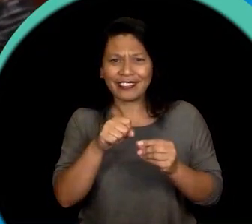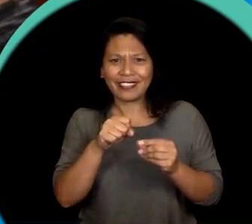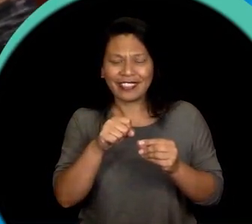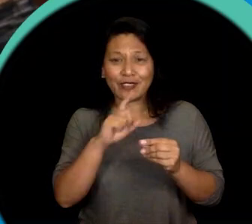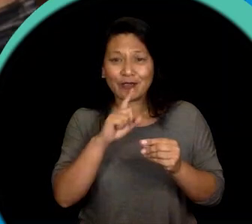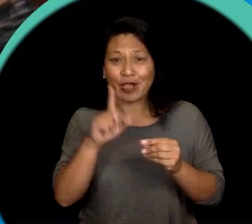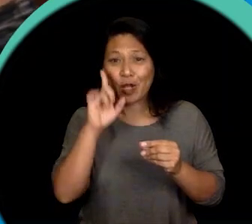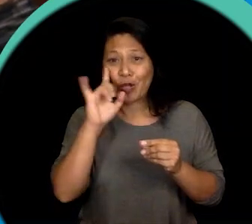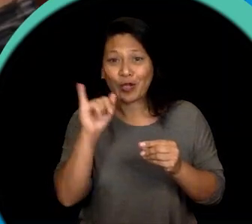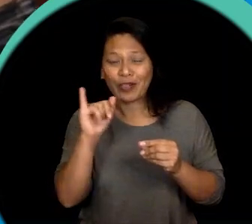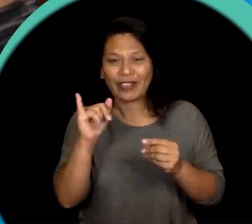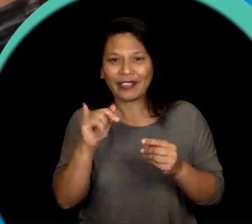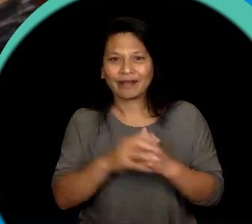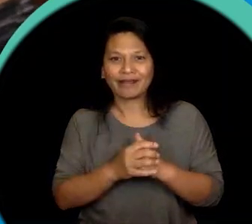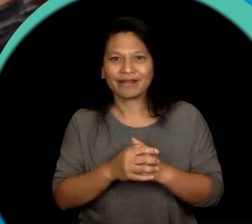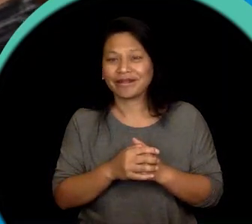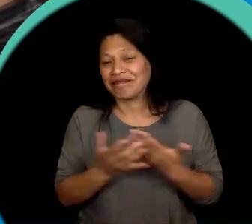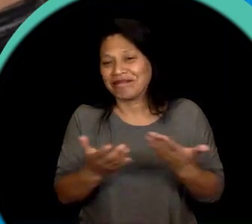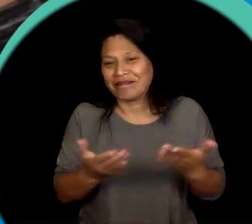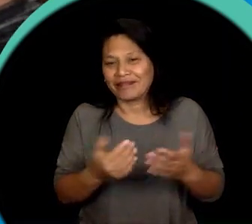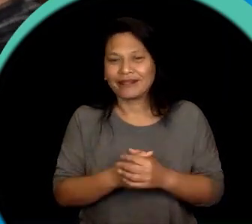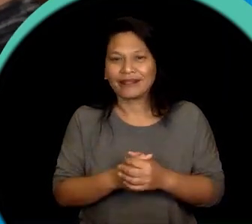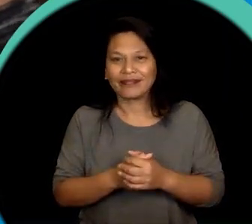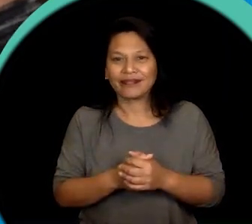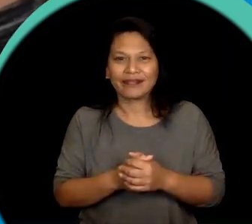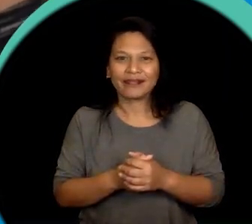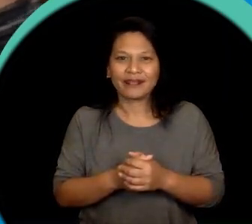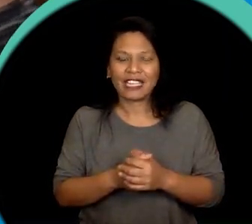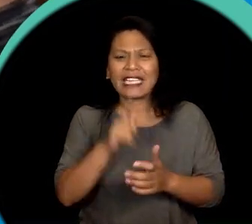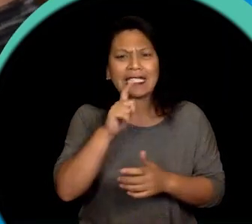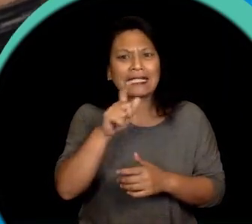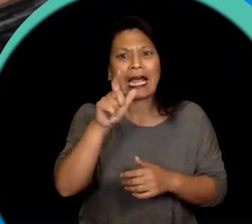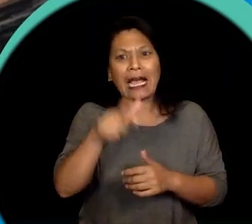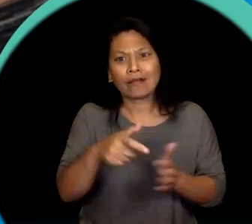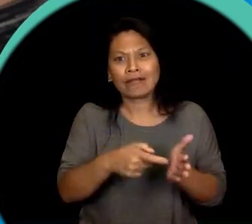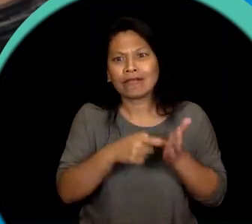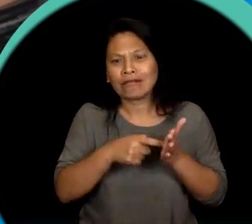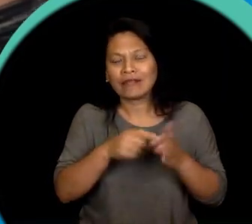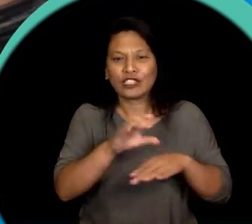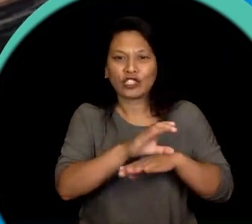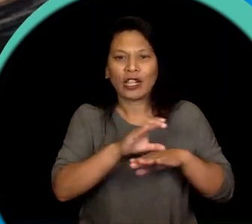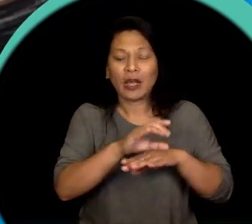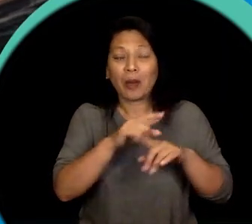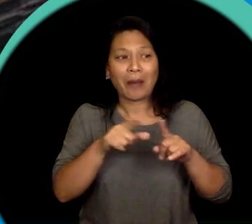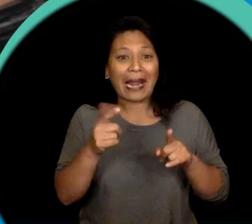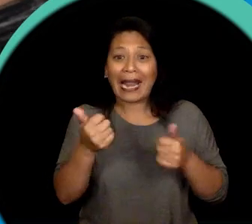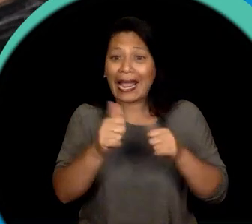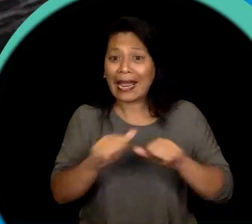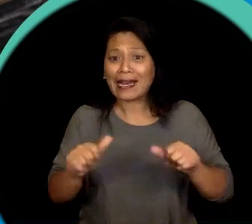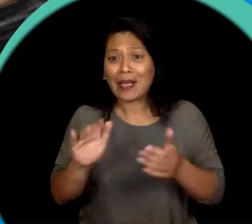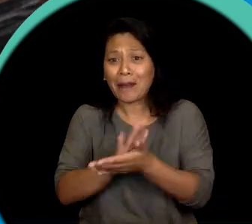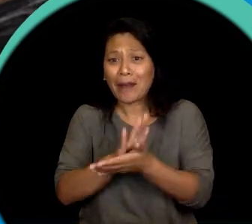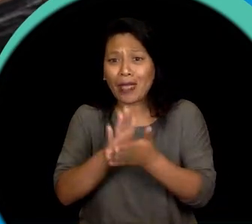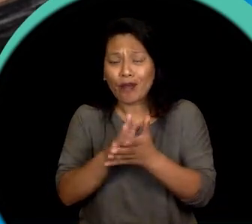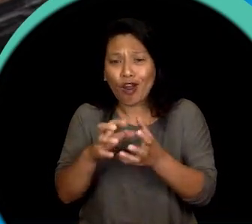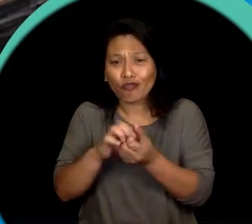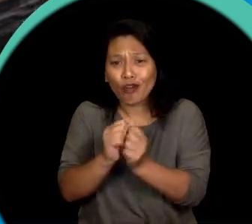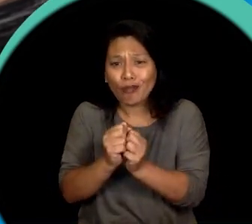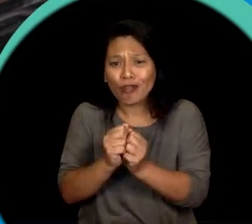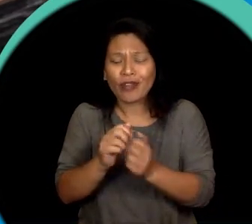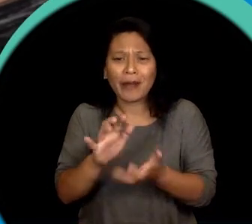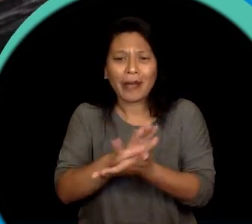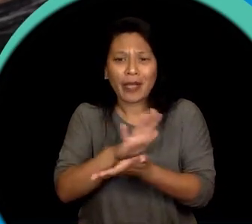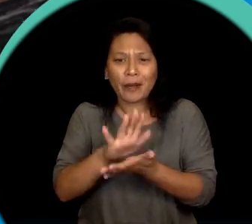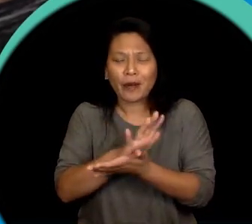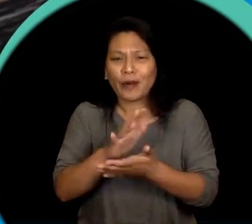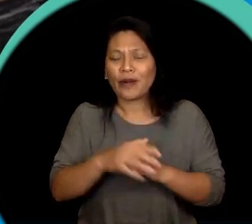And what I do is when you don't need to have a chocolate wrapper, but if you have a little crumpled piece of paper, what I usually do